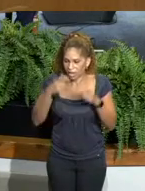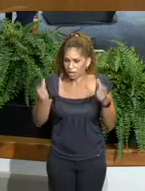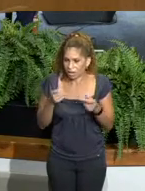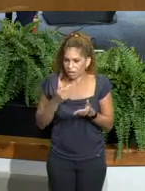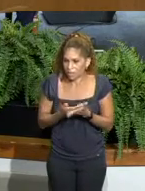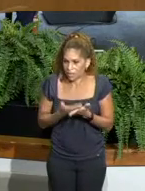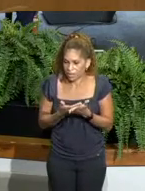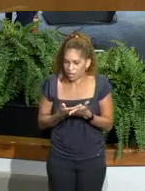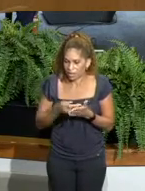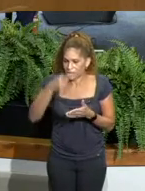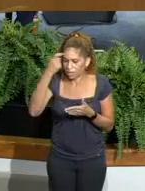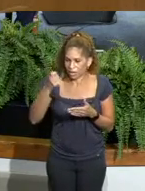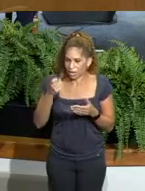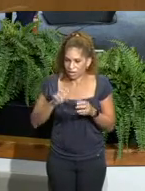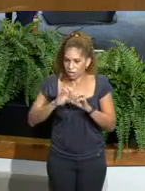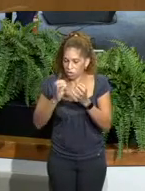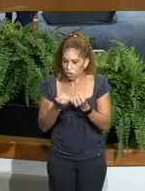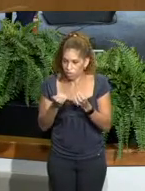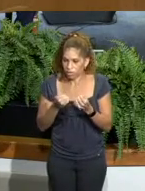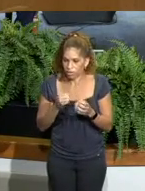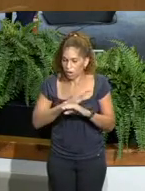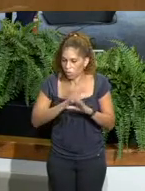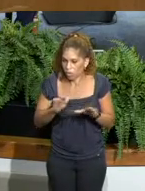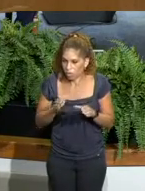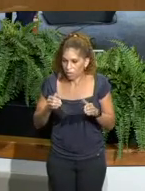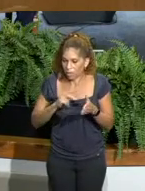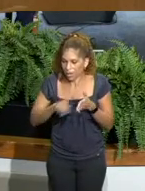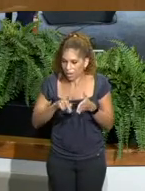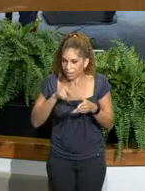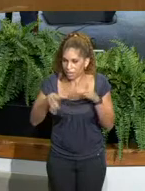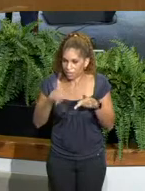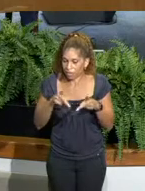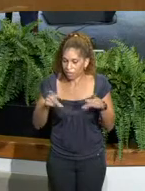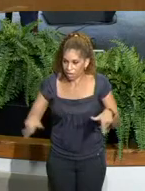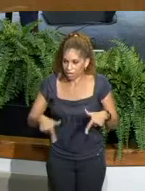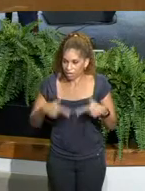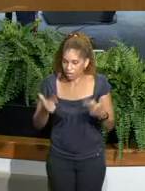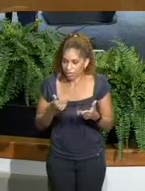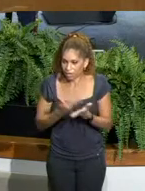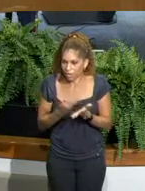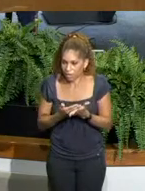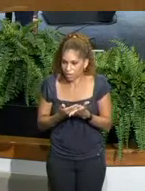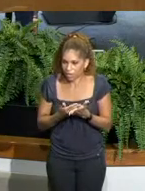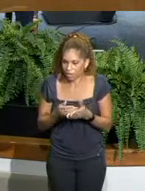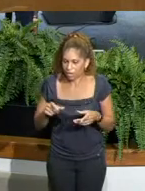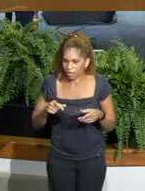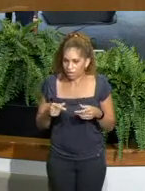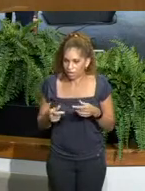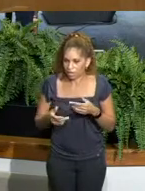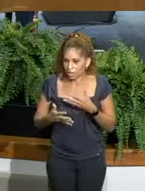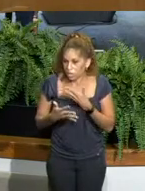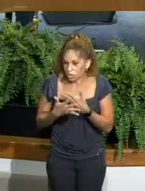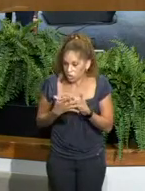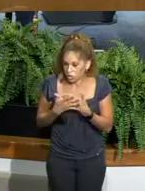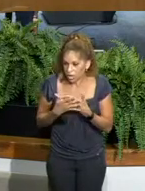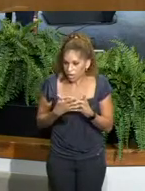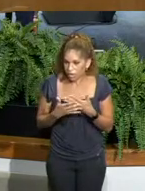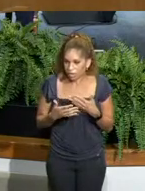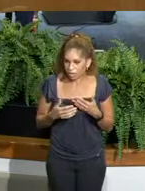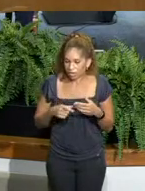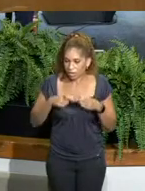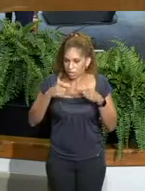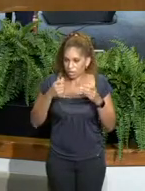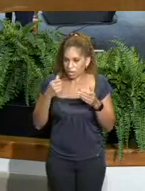year because corporations won't pay people a living wage. Mass incarceration costs